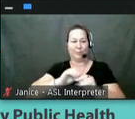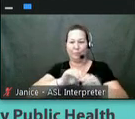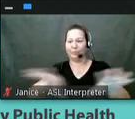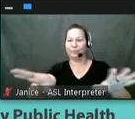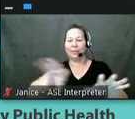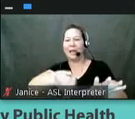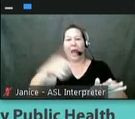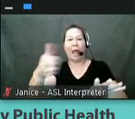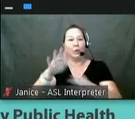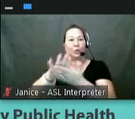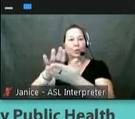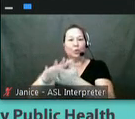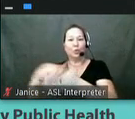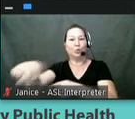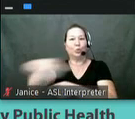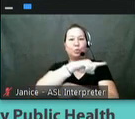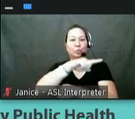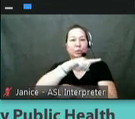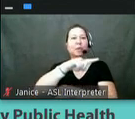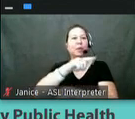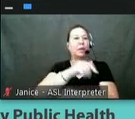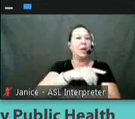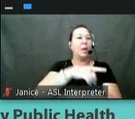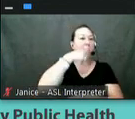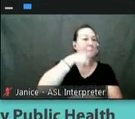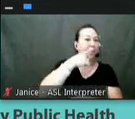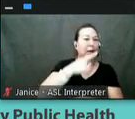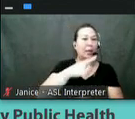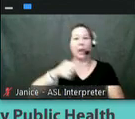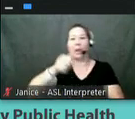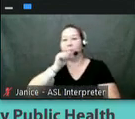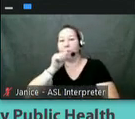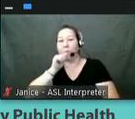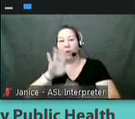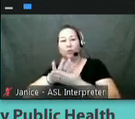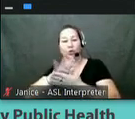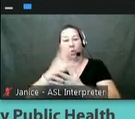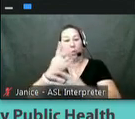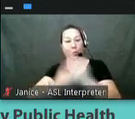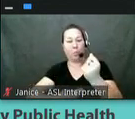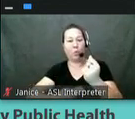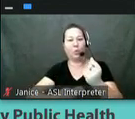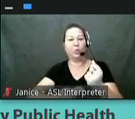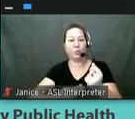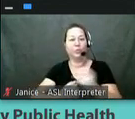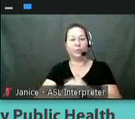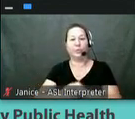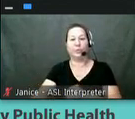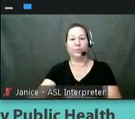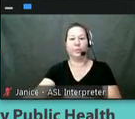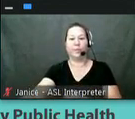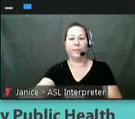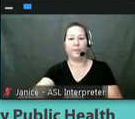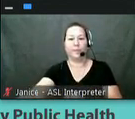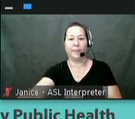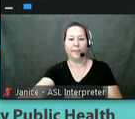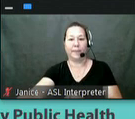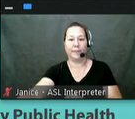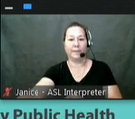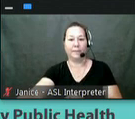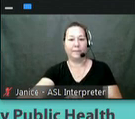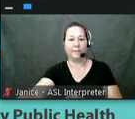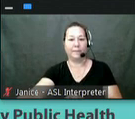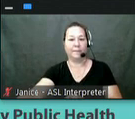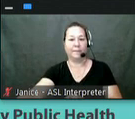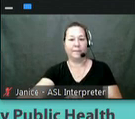private schools. Now, to give you a synopsis of our situation versus Marin and Napa, they both have about a student population of